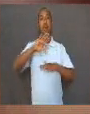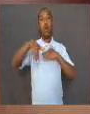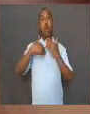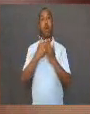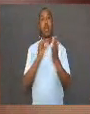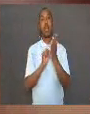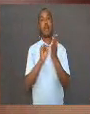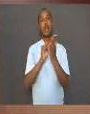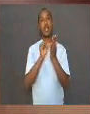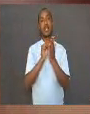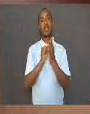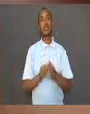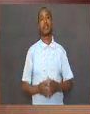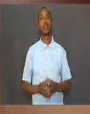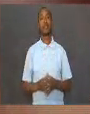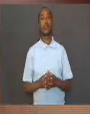whole numbers.